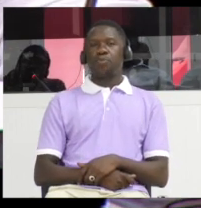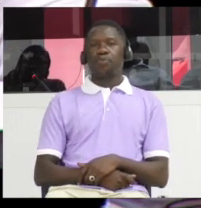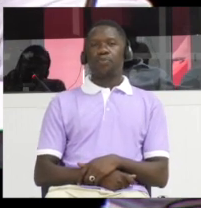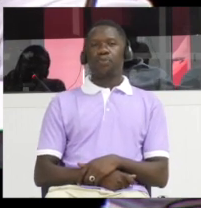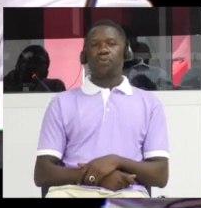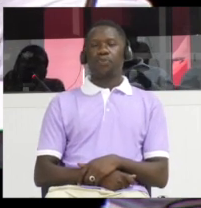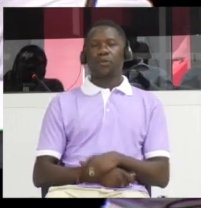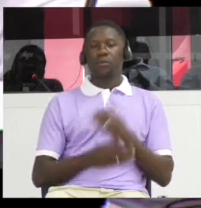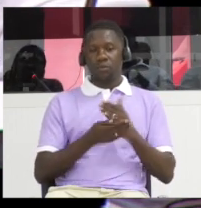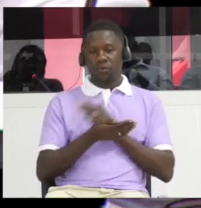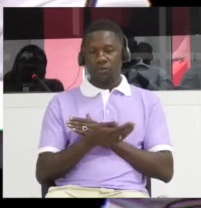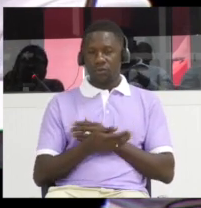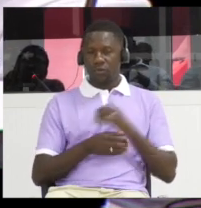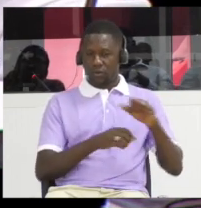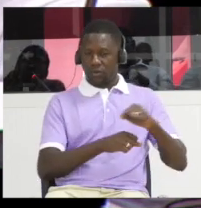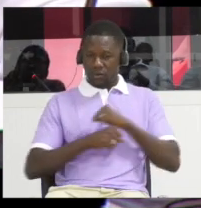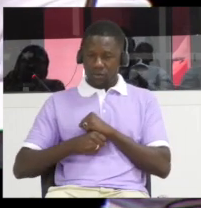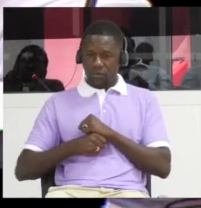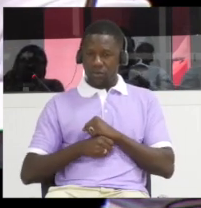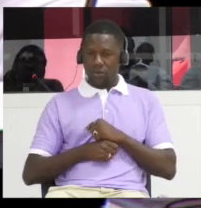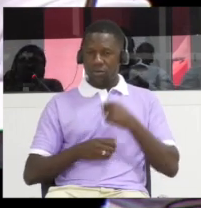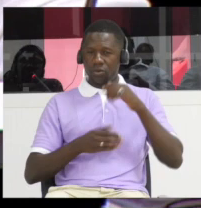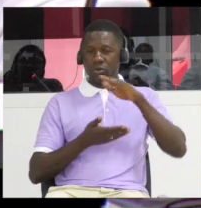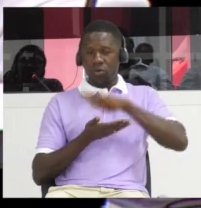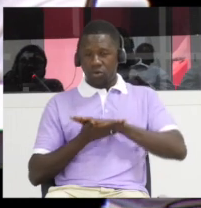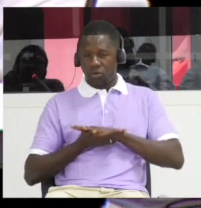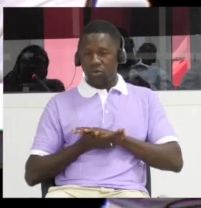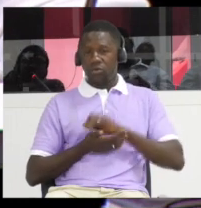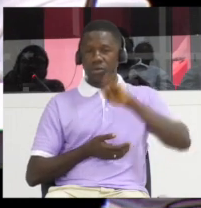Before the coup, on July 21st,